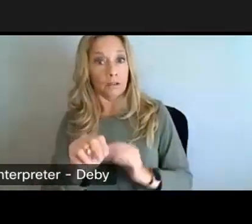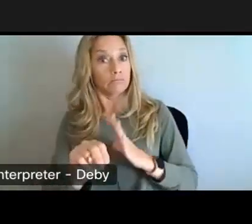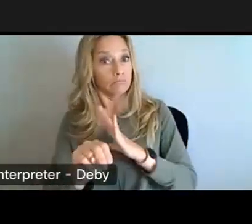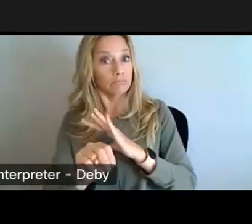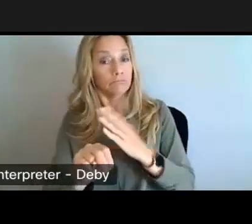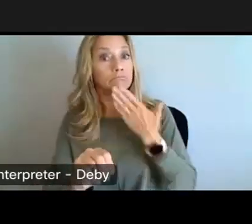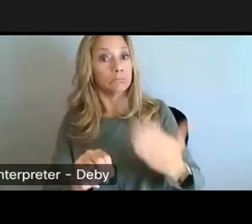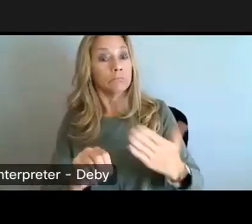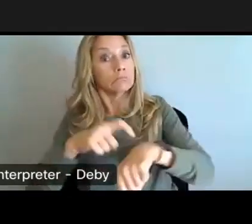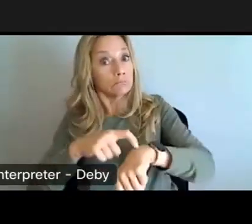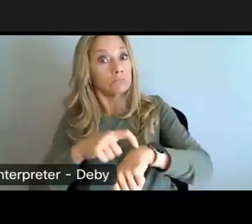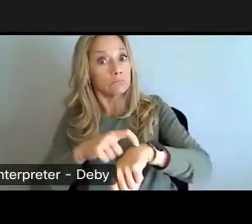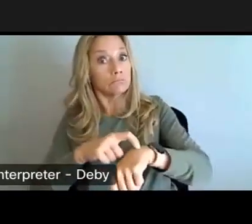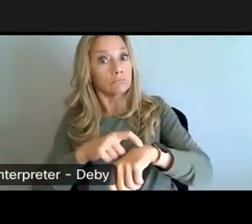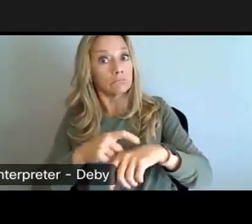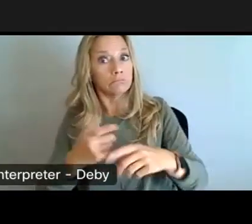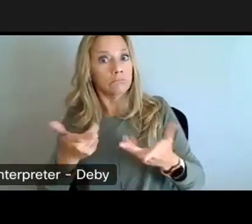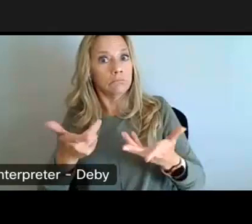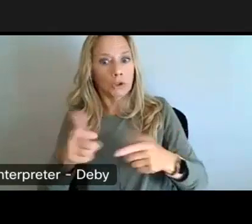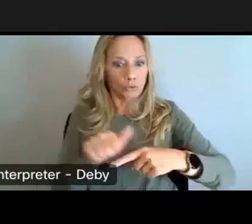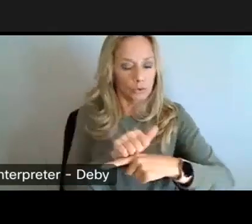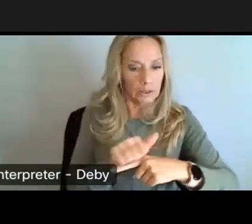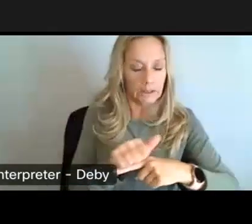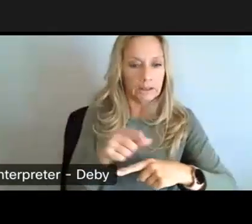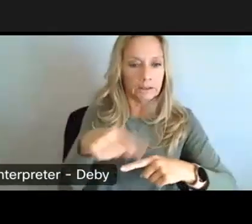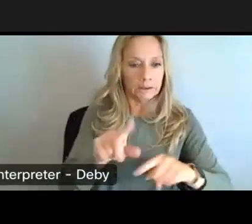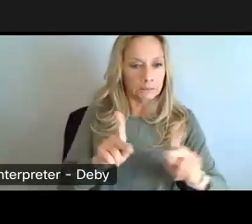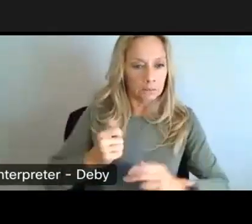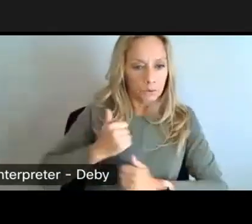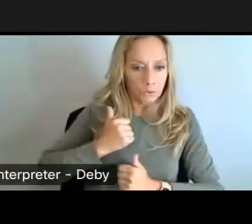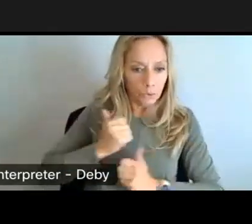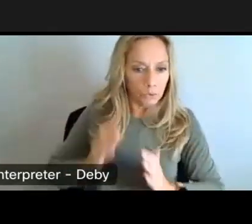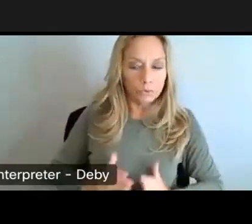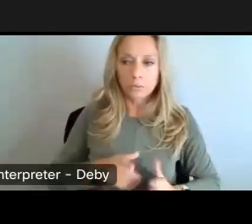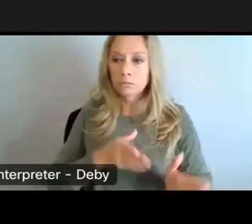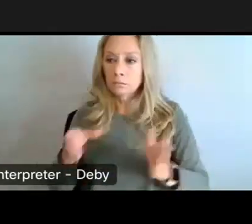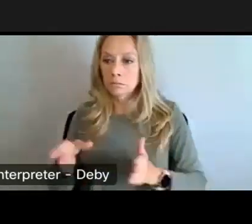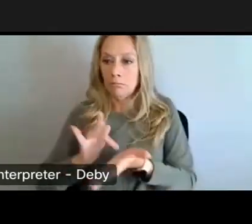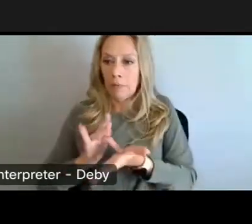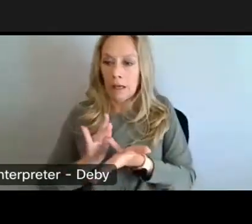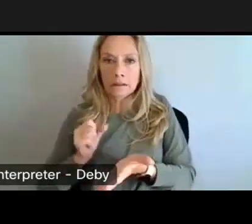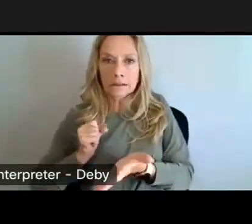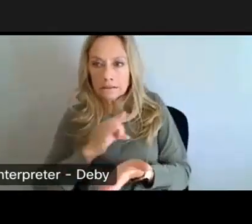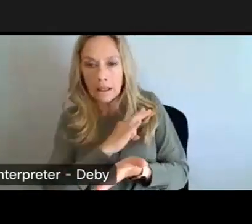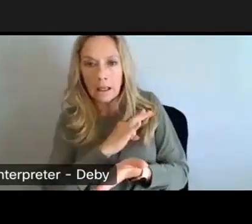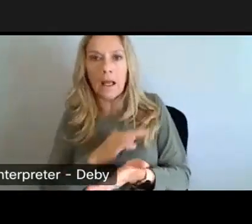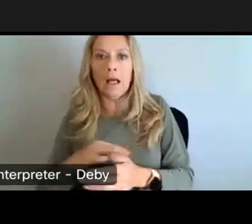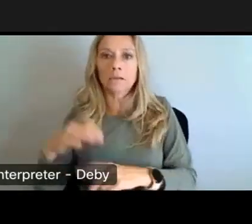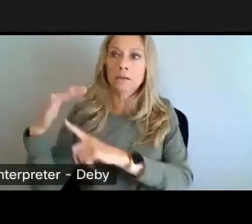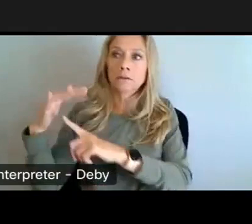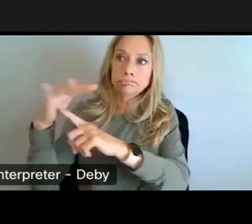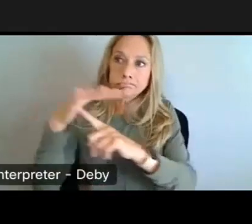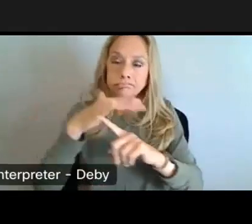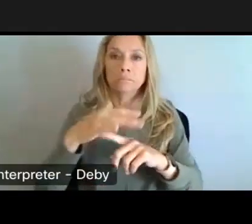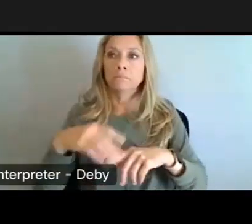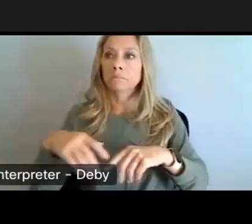so, I mean, the capabilities, the training, my guys on the ground, the medical staff, I mean, they all took their part